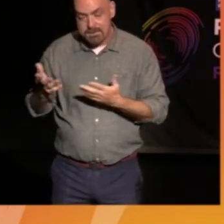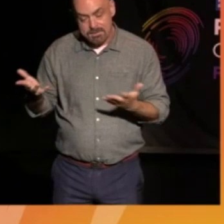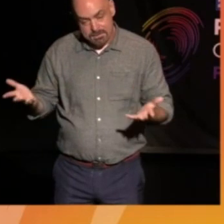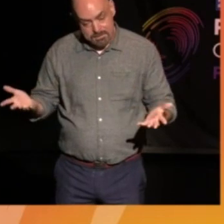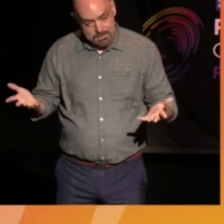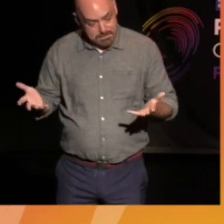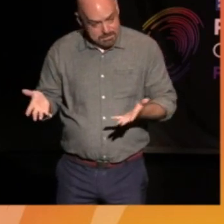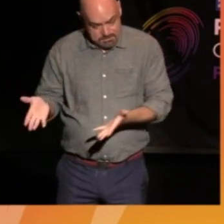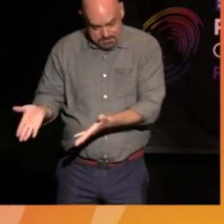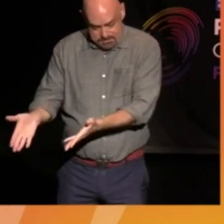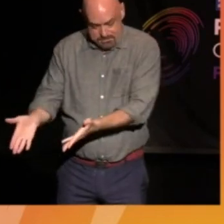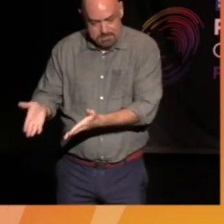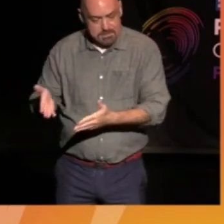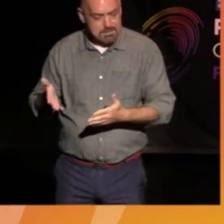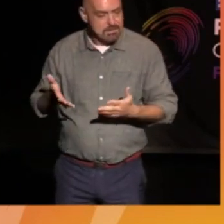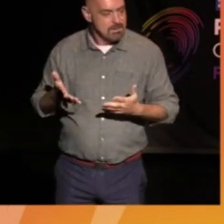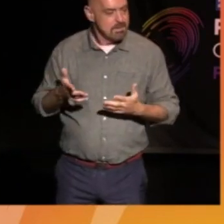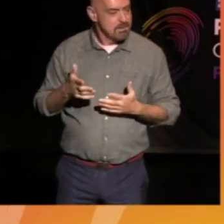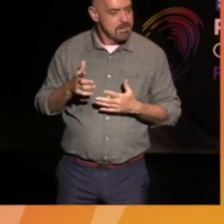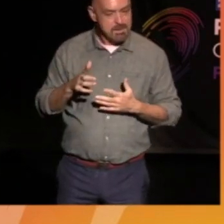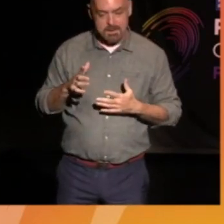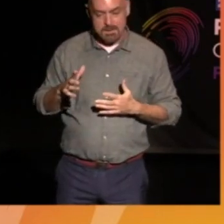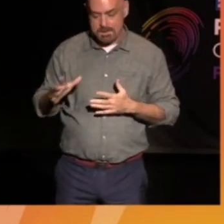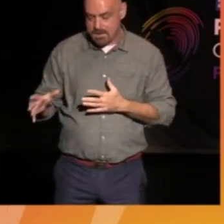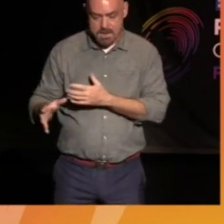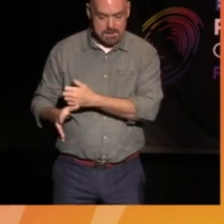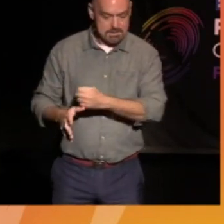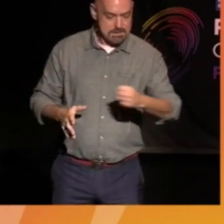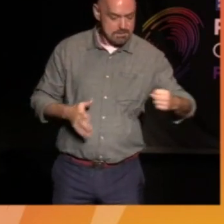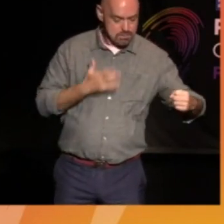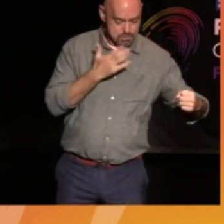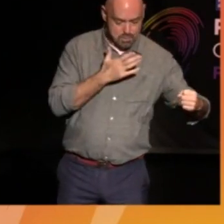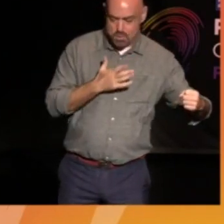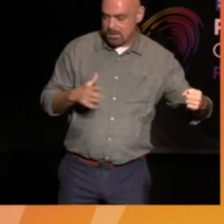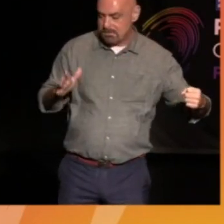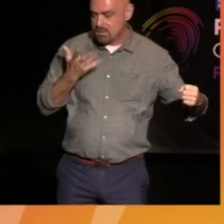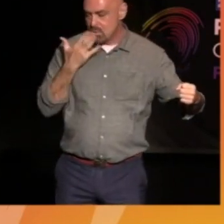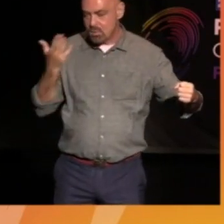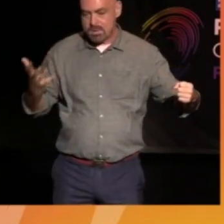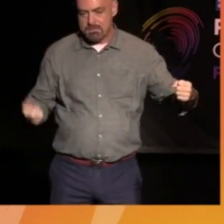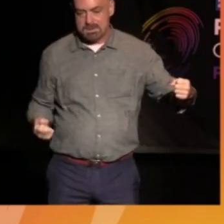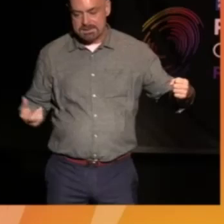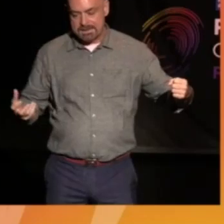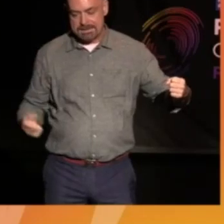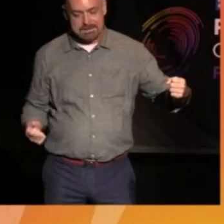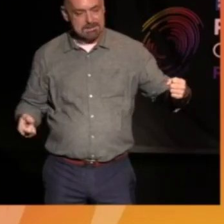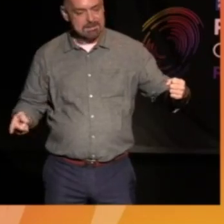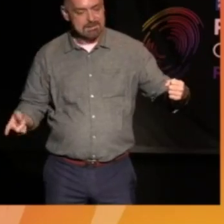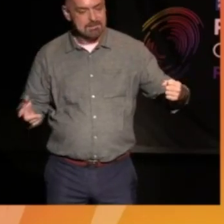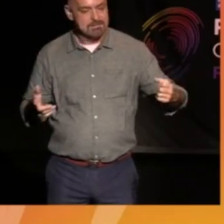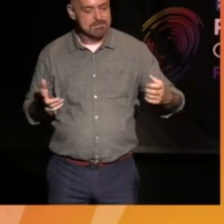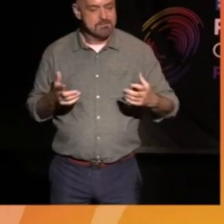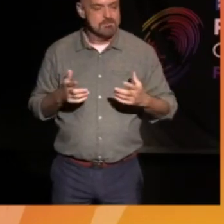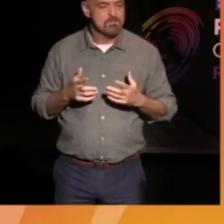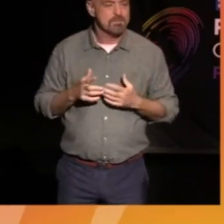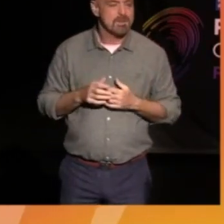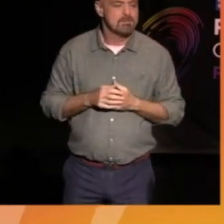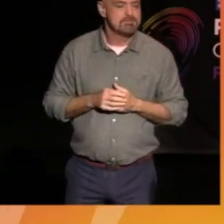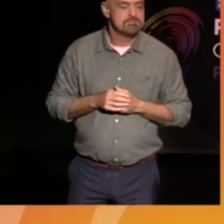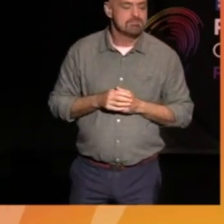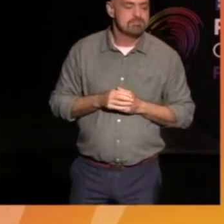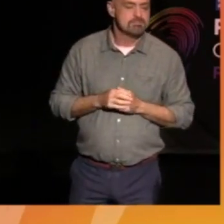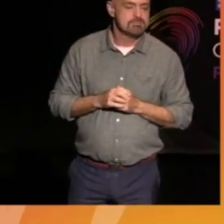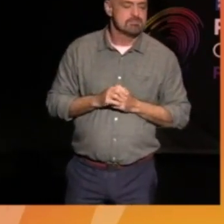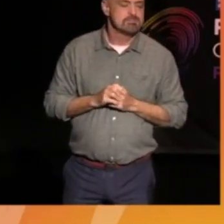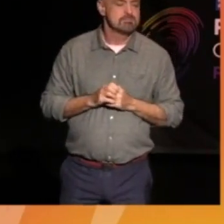get help for the destitution that might follow if they lose their child labour? Well, there's come the point